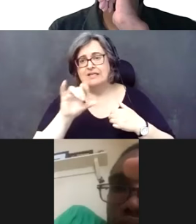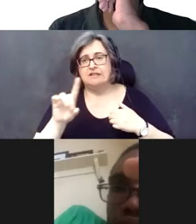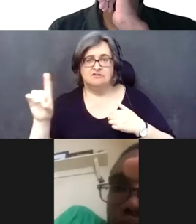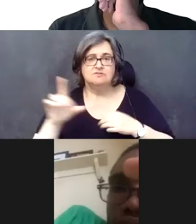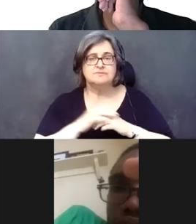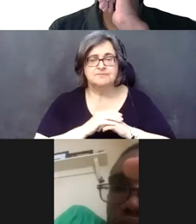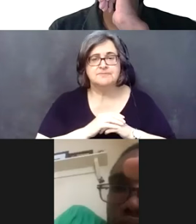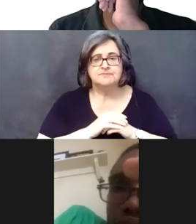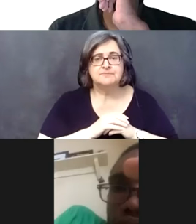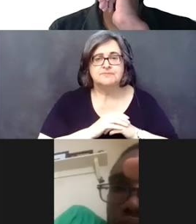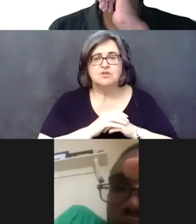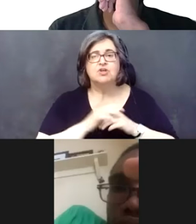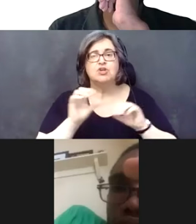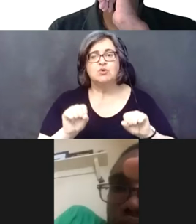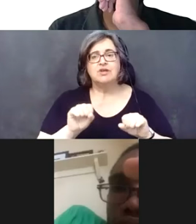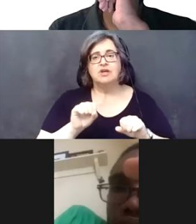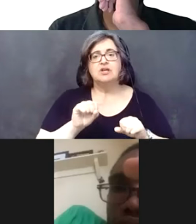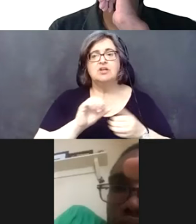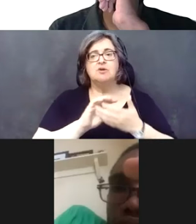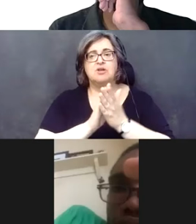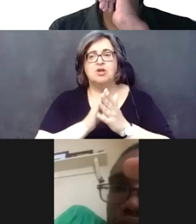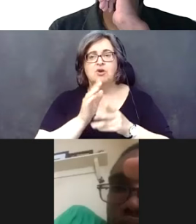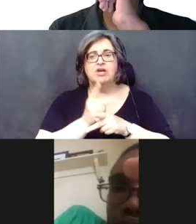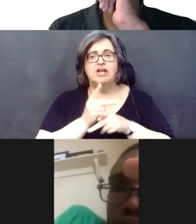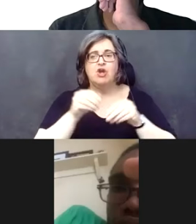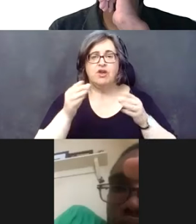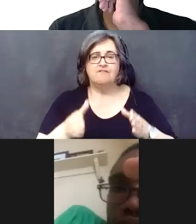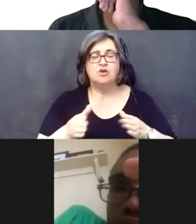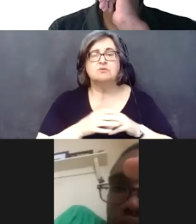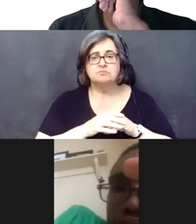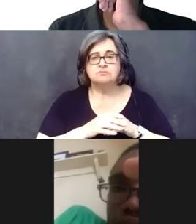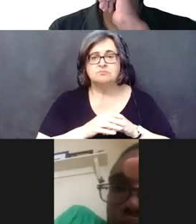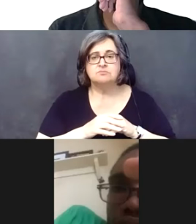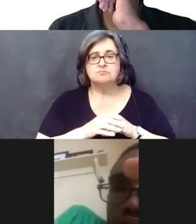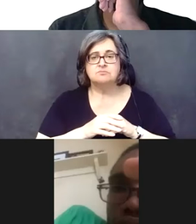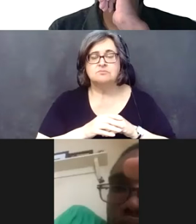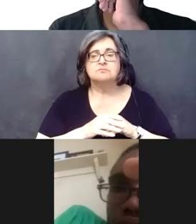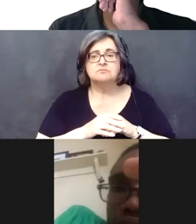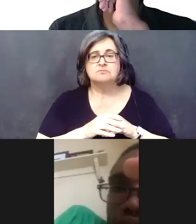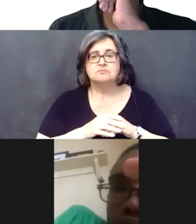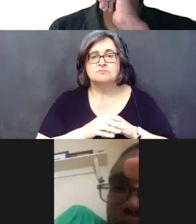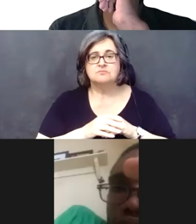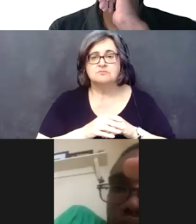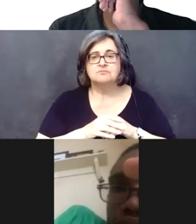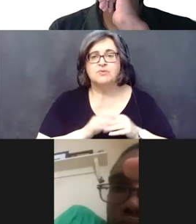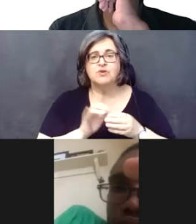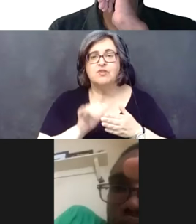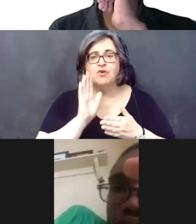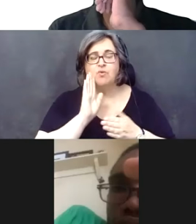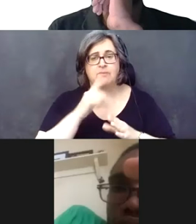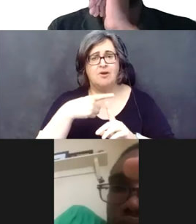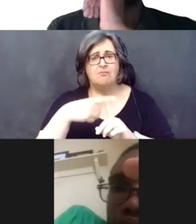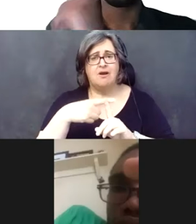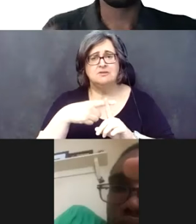disability. Be a caregiver. Sign up to be a caregiver in that. And it would be very